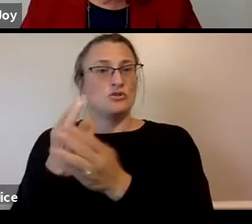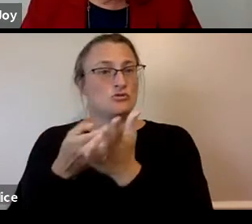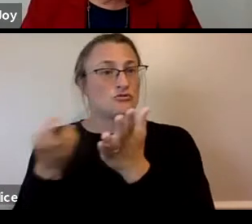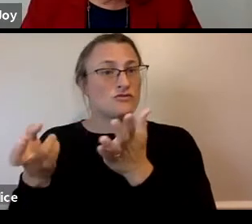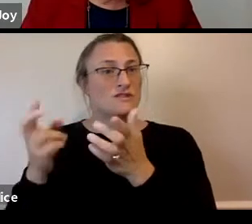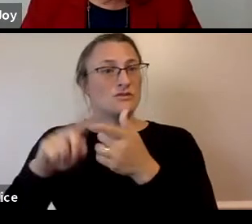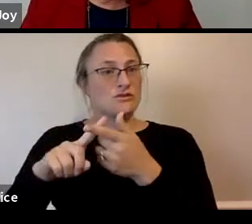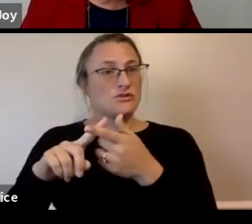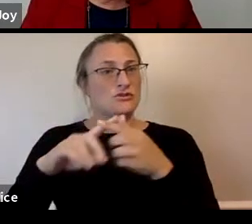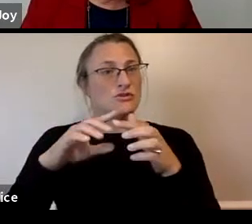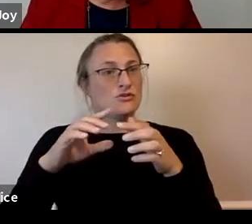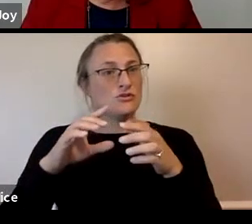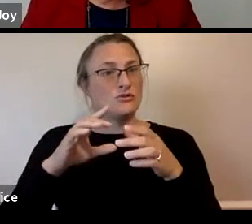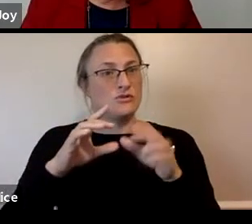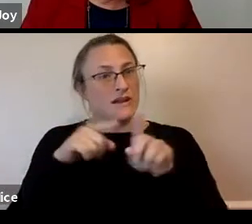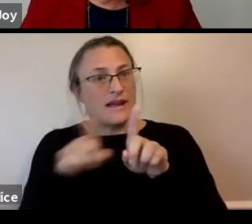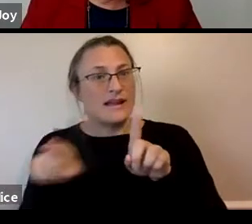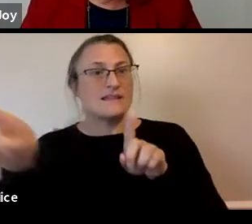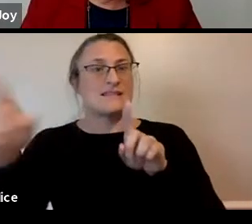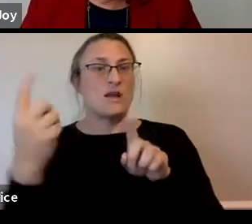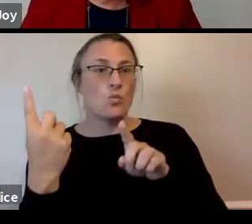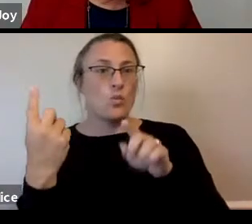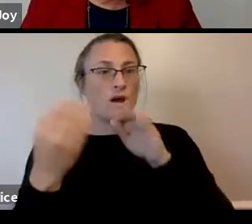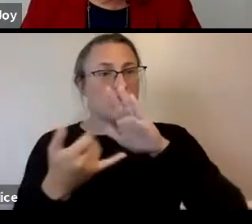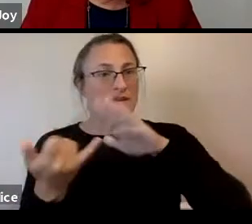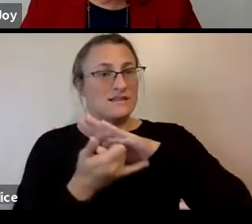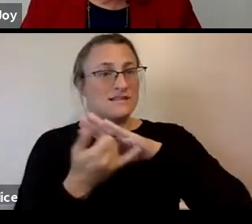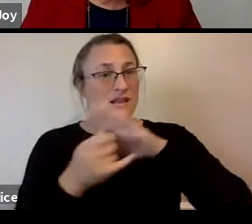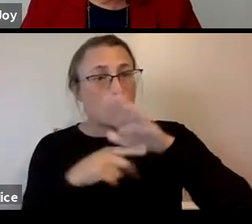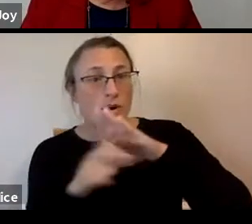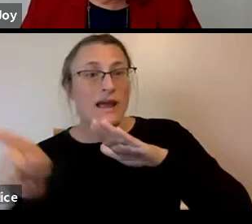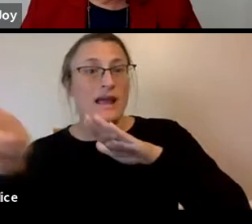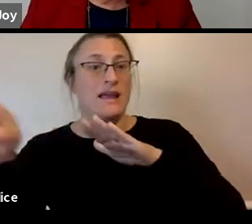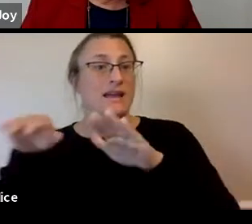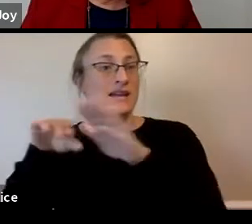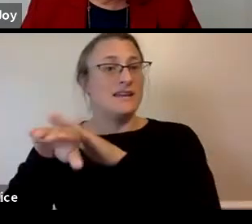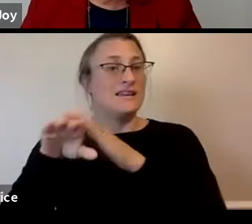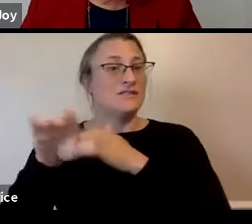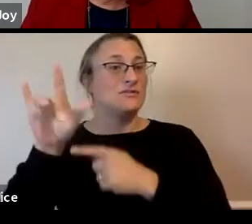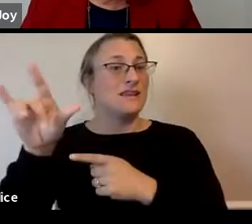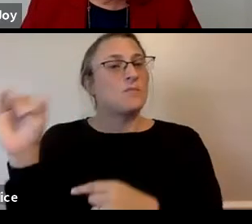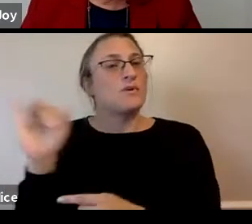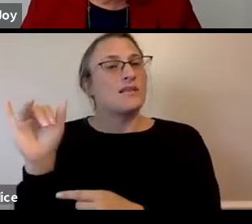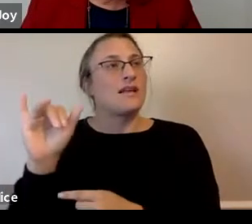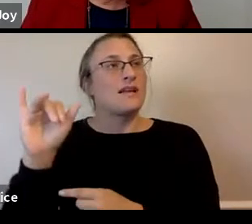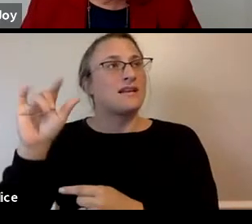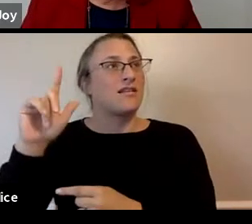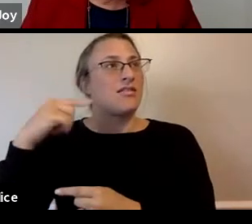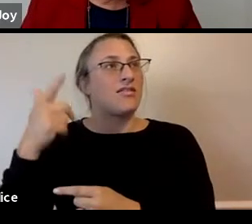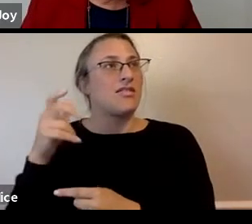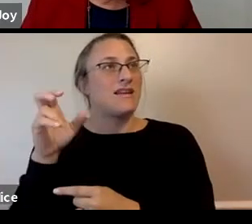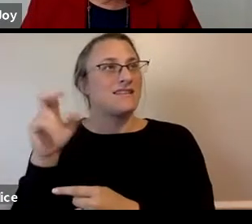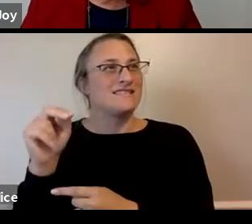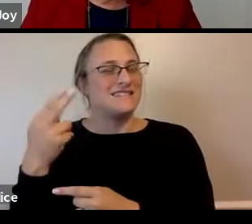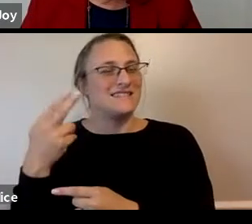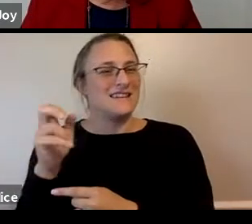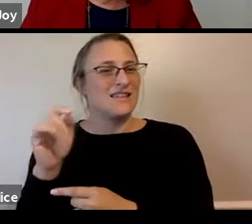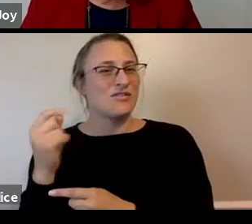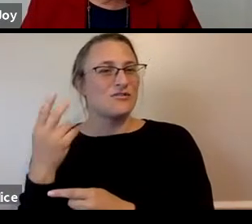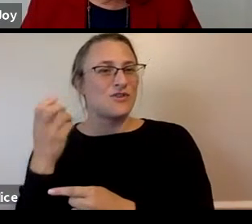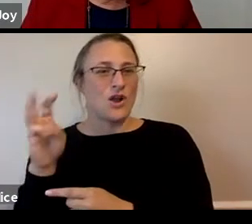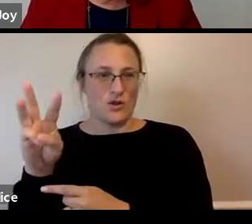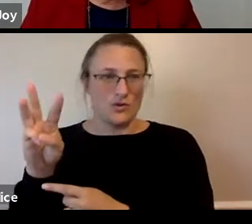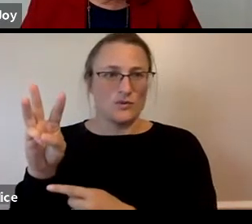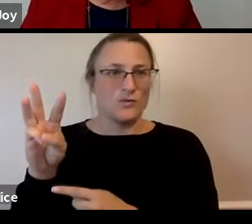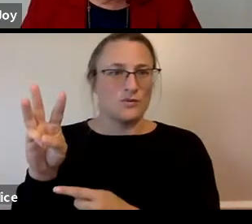subway line that would go into the airport, such as what London Heathrow uses. I mean, they have the tube that also goes